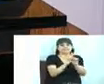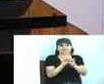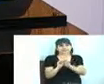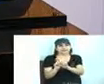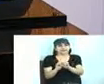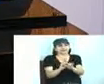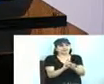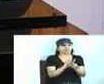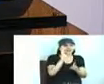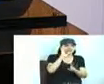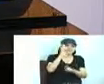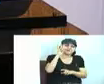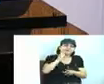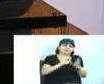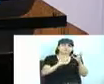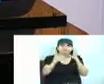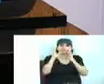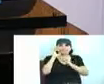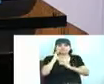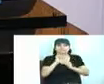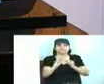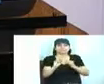in a world.